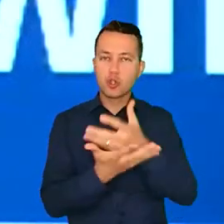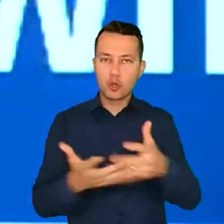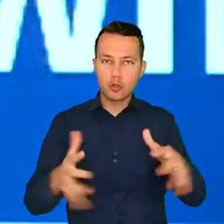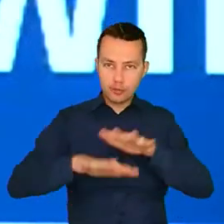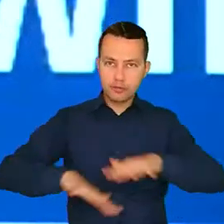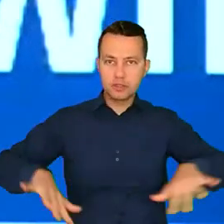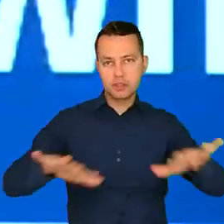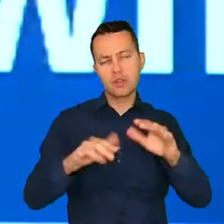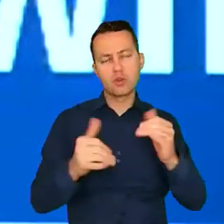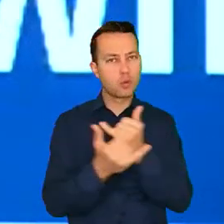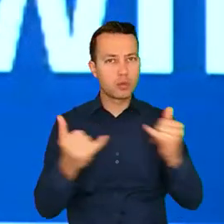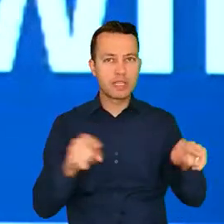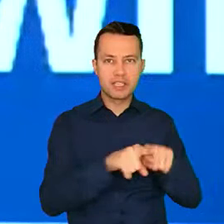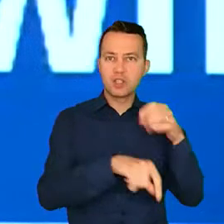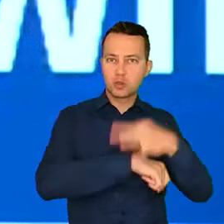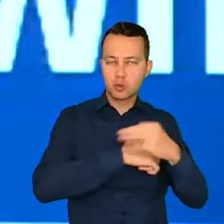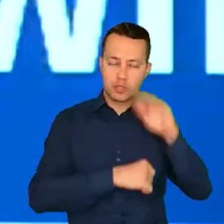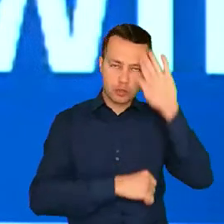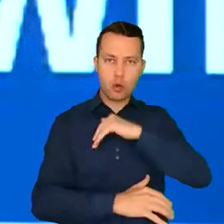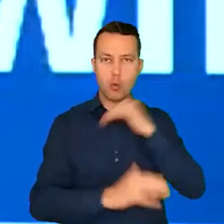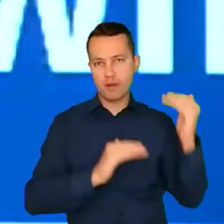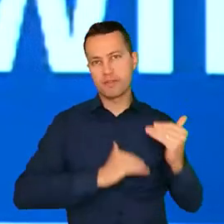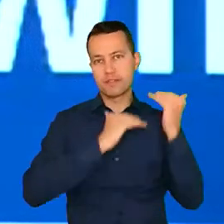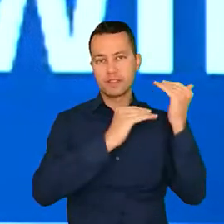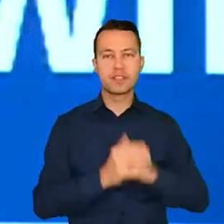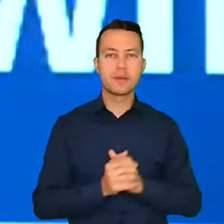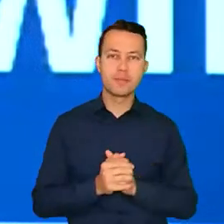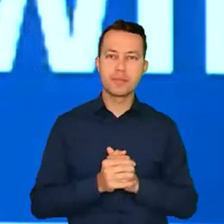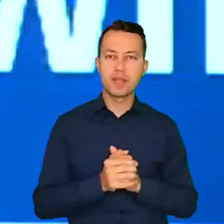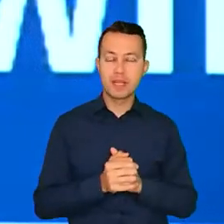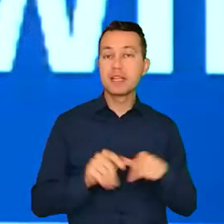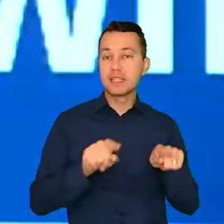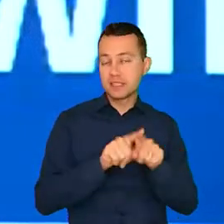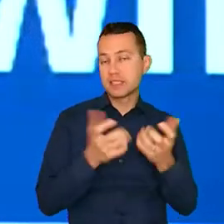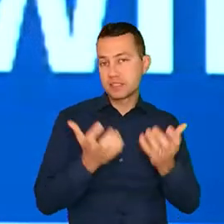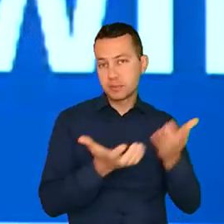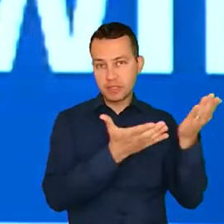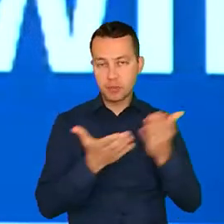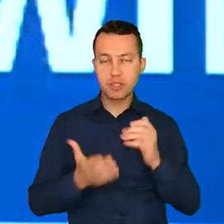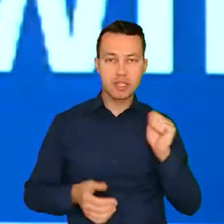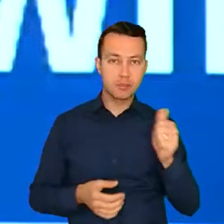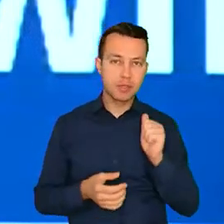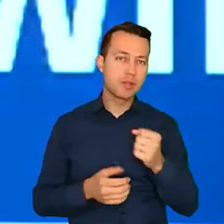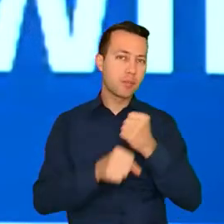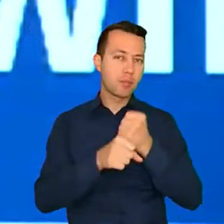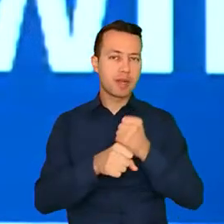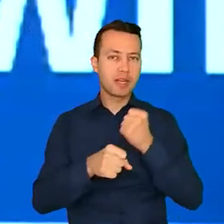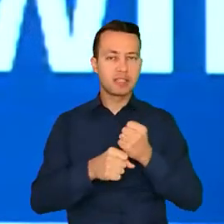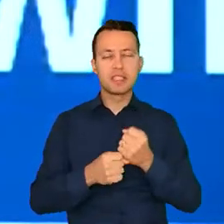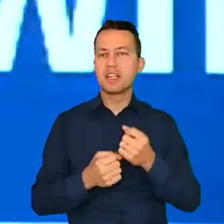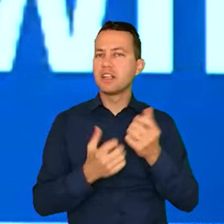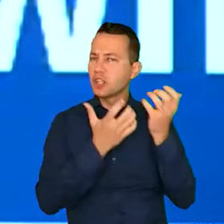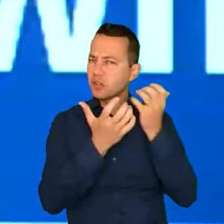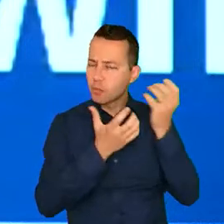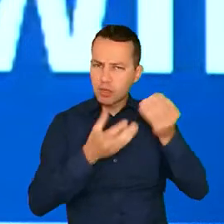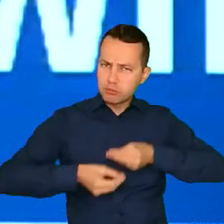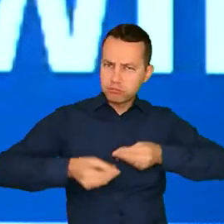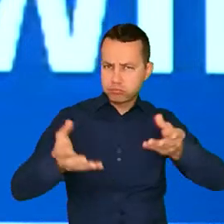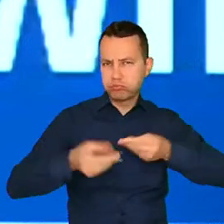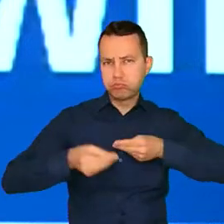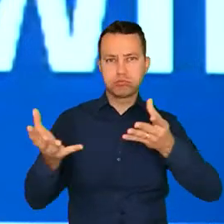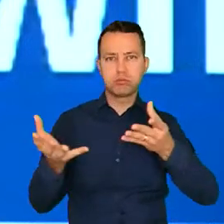or university science circles. We would like to also invite a similar group of experts